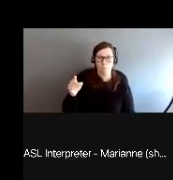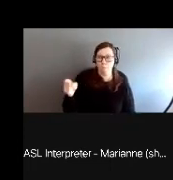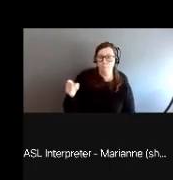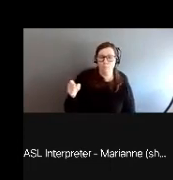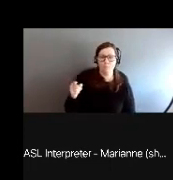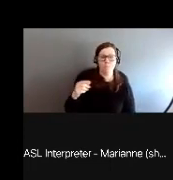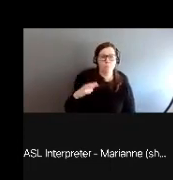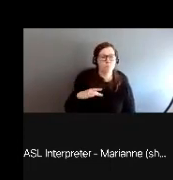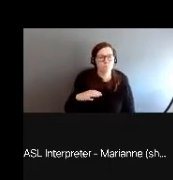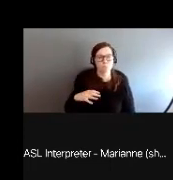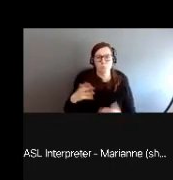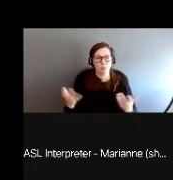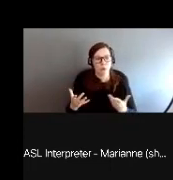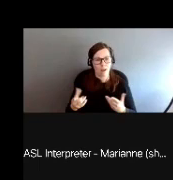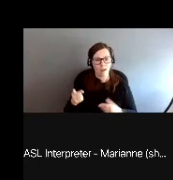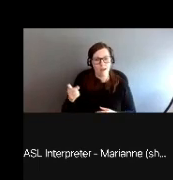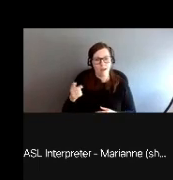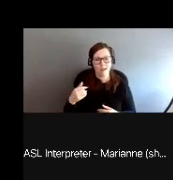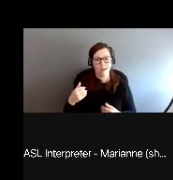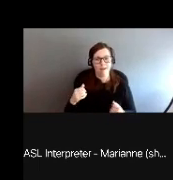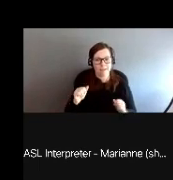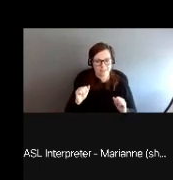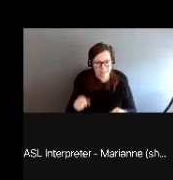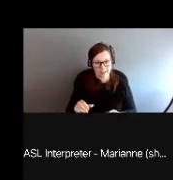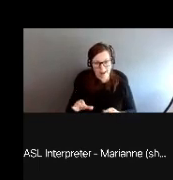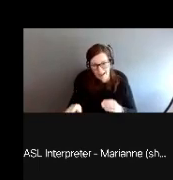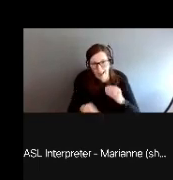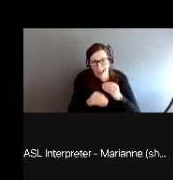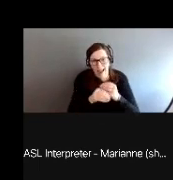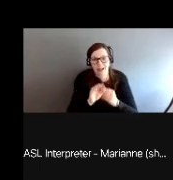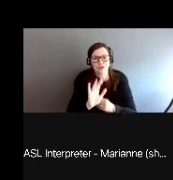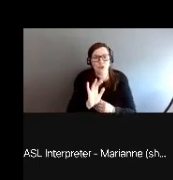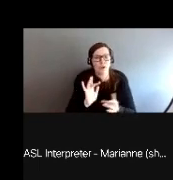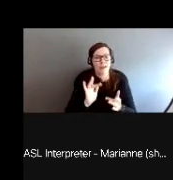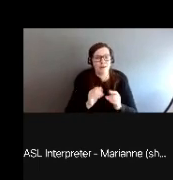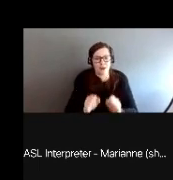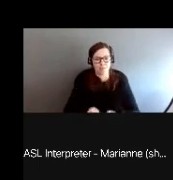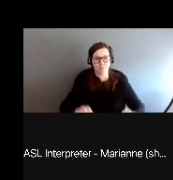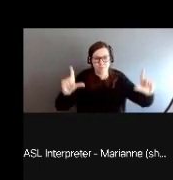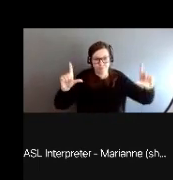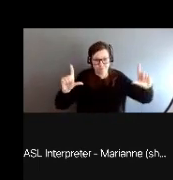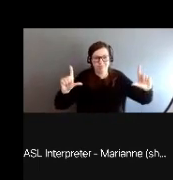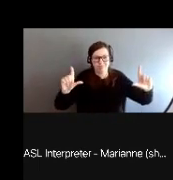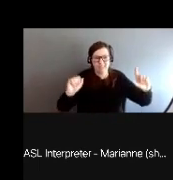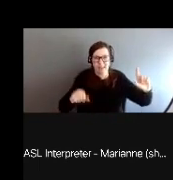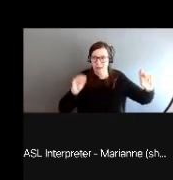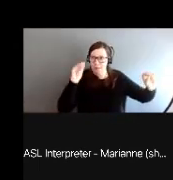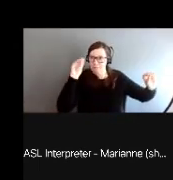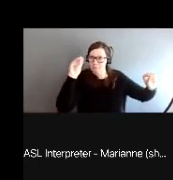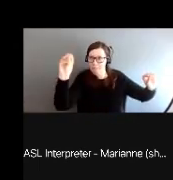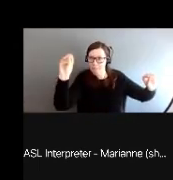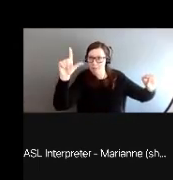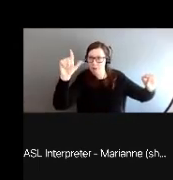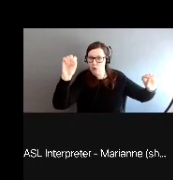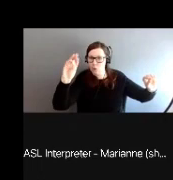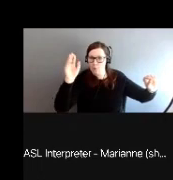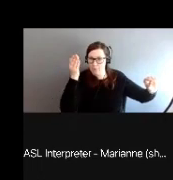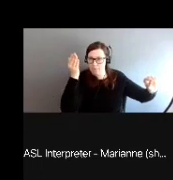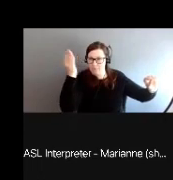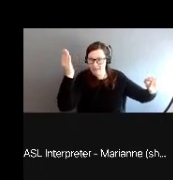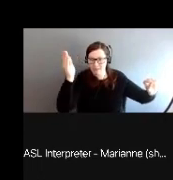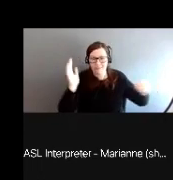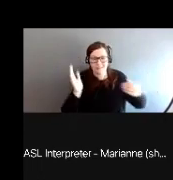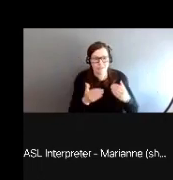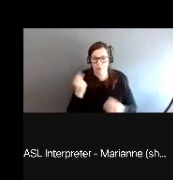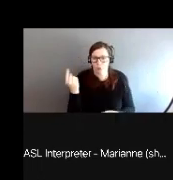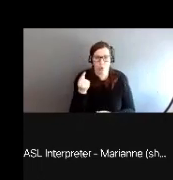quick shortcut into your toolbar on your browser. When you click on it, it will just launch and allow you to record the screen,